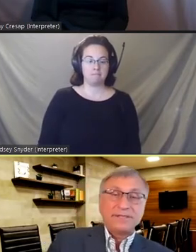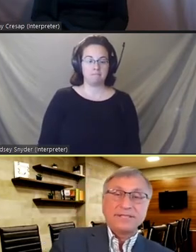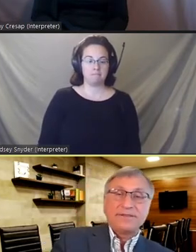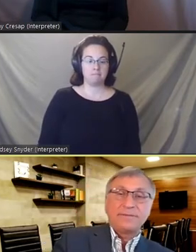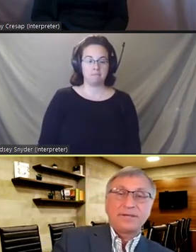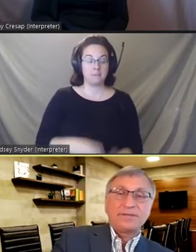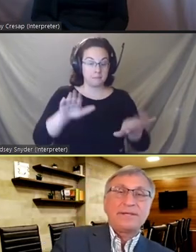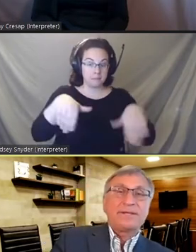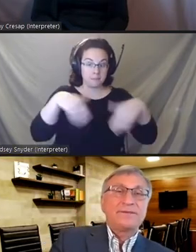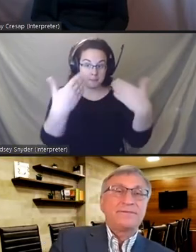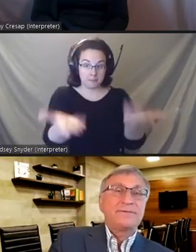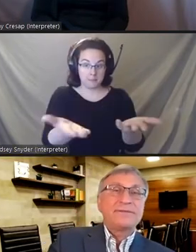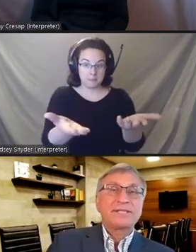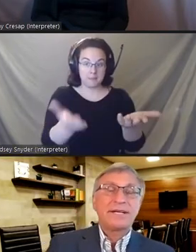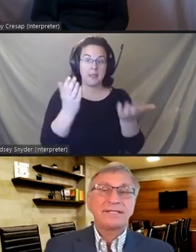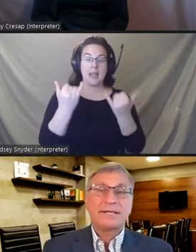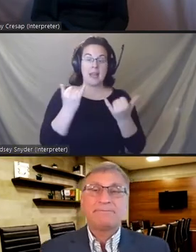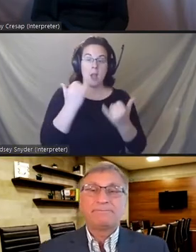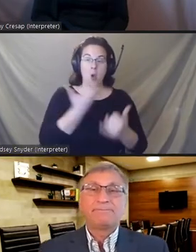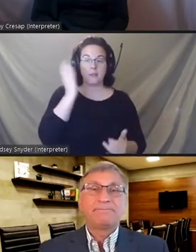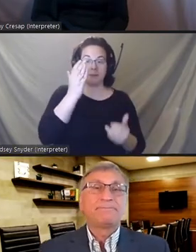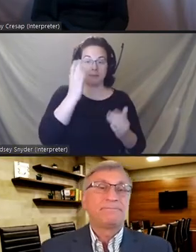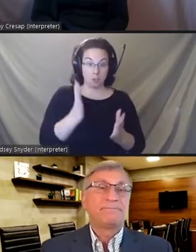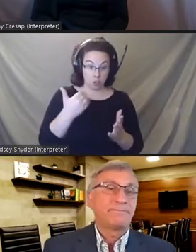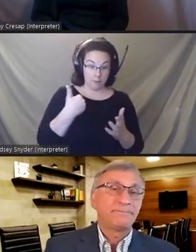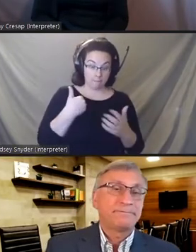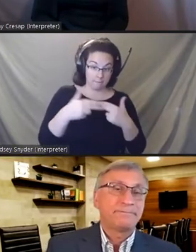So let's hear from our speaker. We have the slides up.